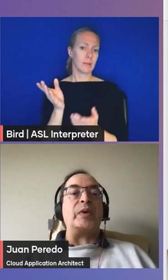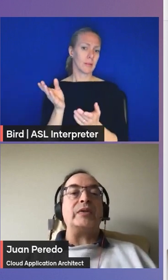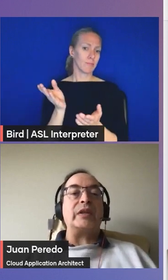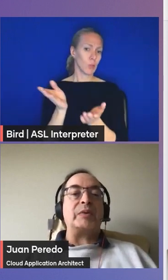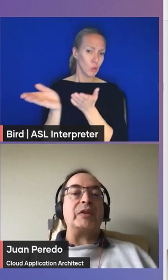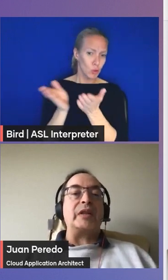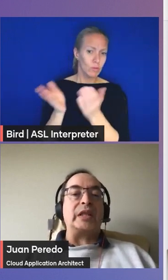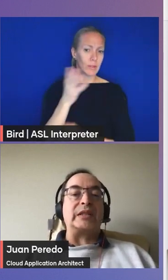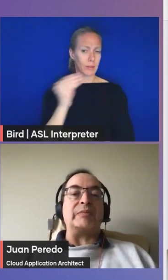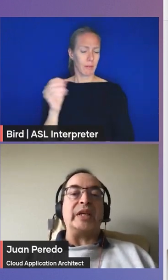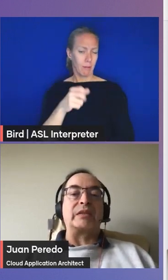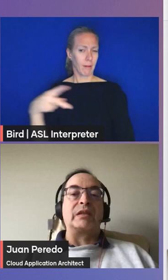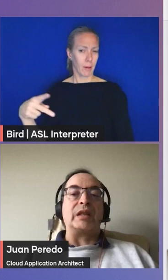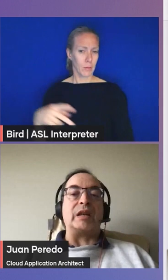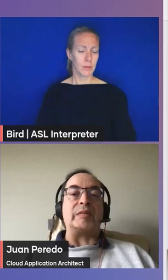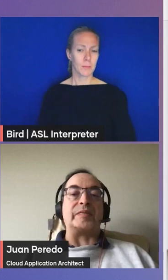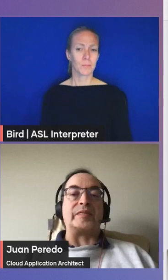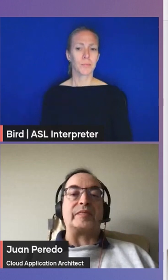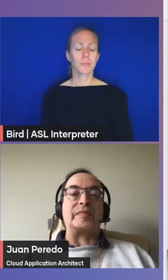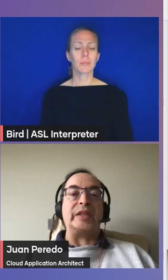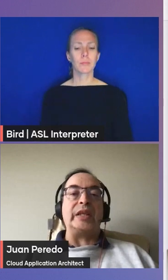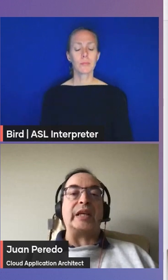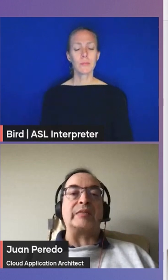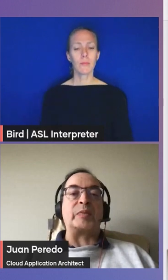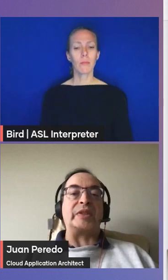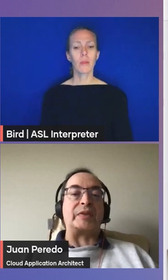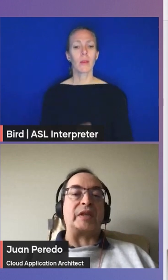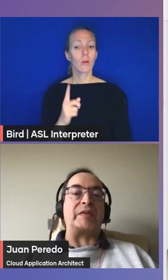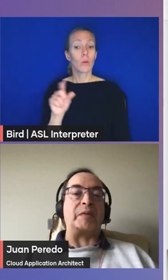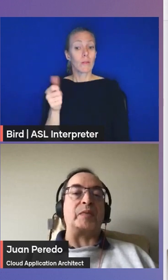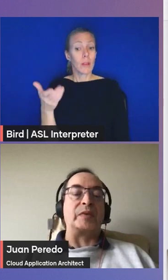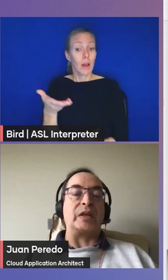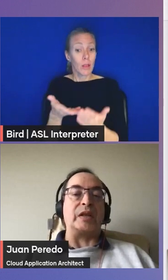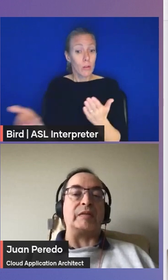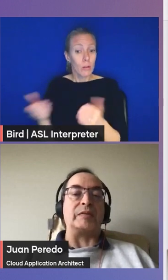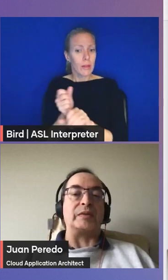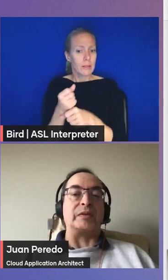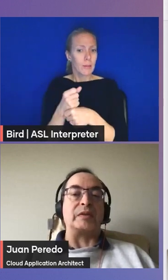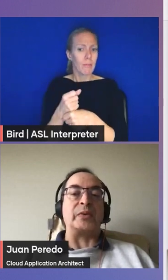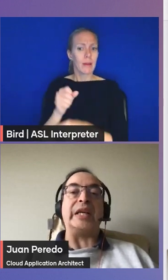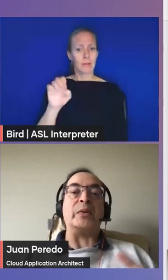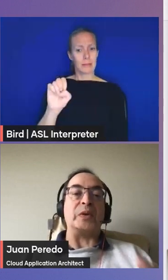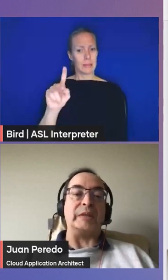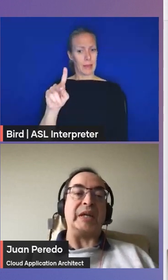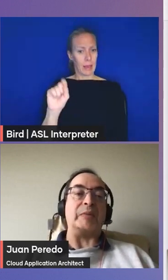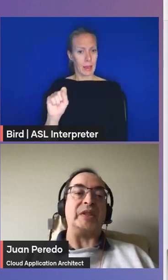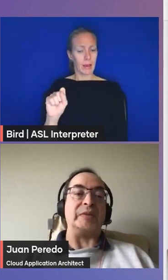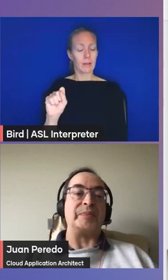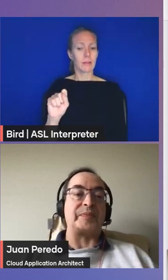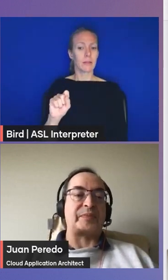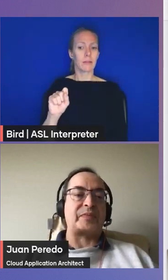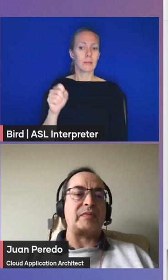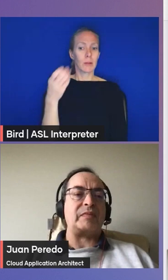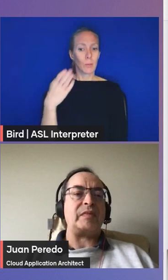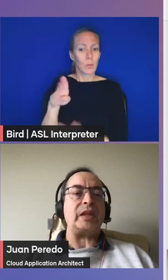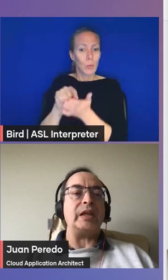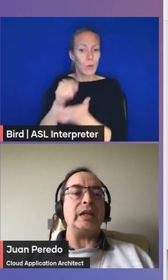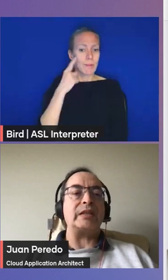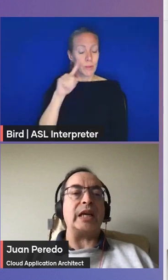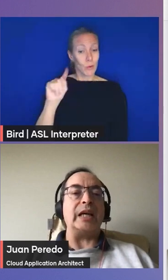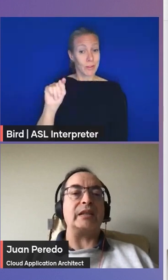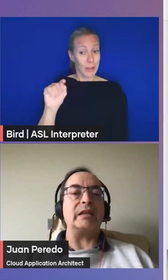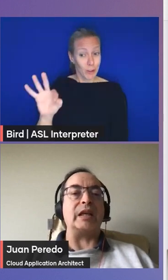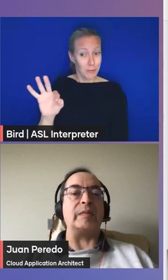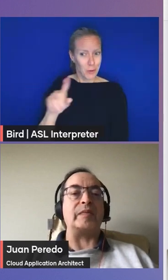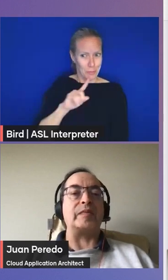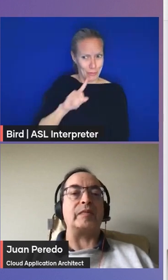And one of the things that makes EKS Blueprints for Terraform really cool, in my opinion, is